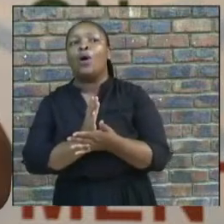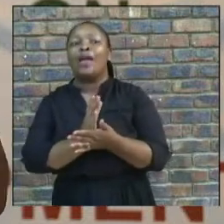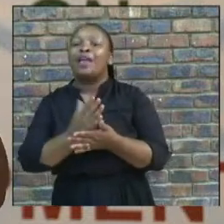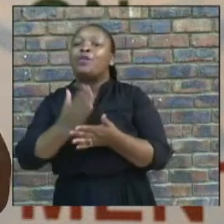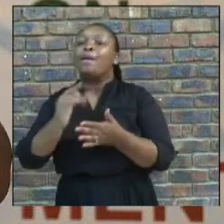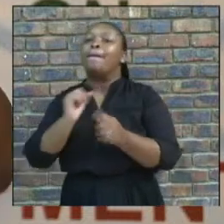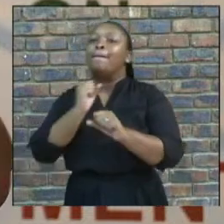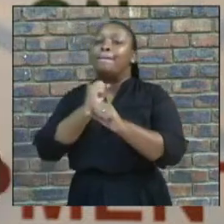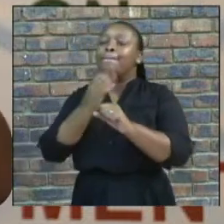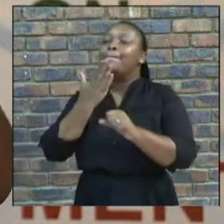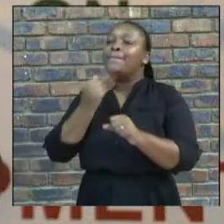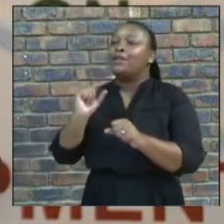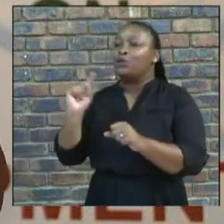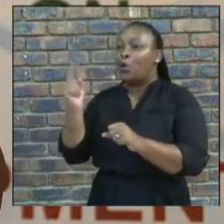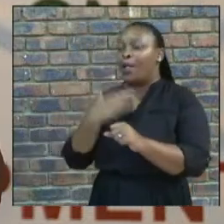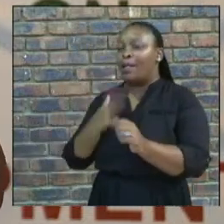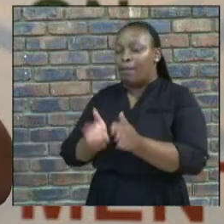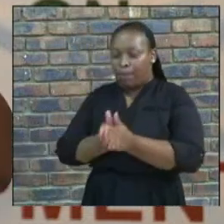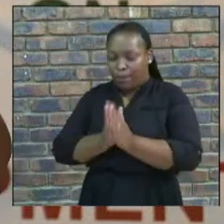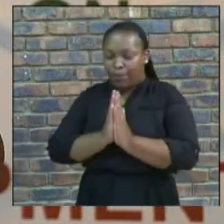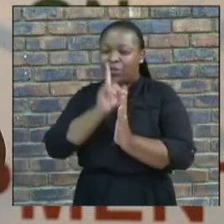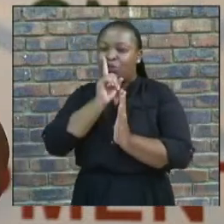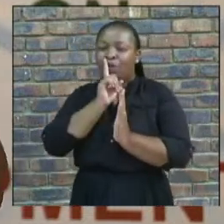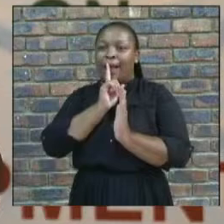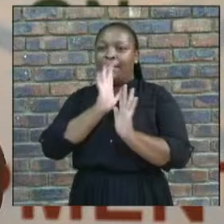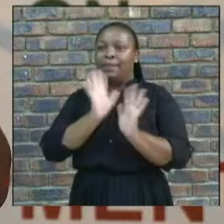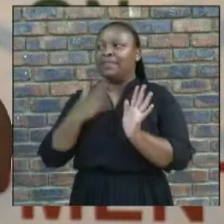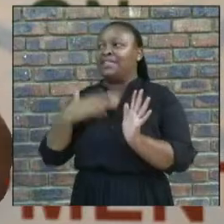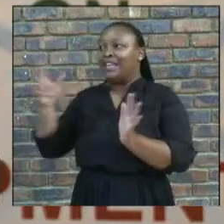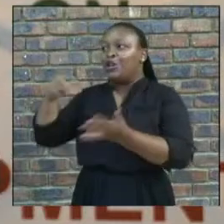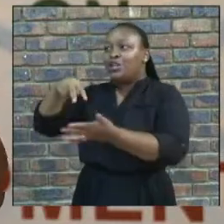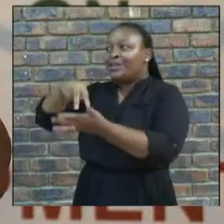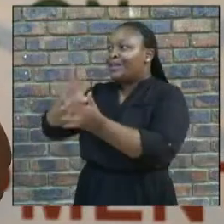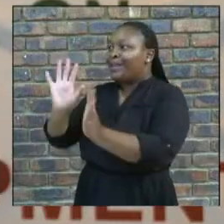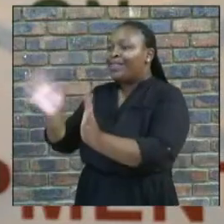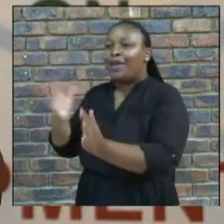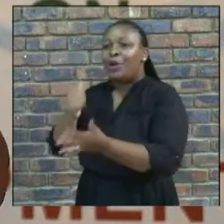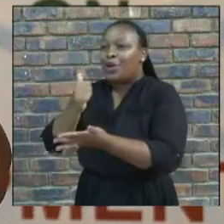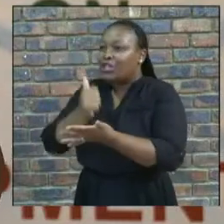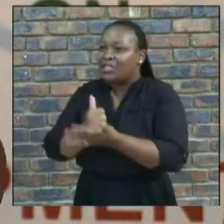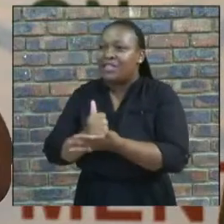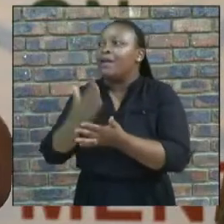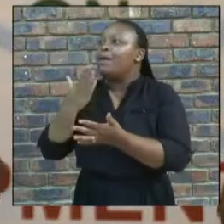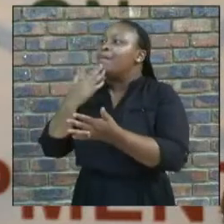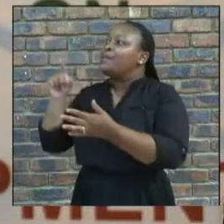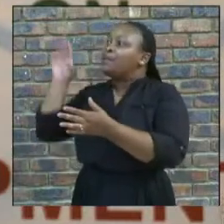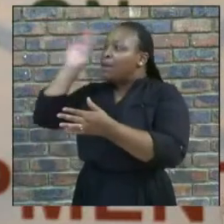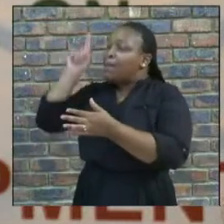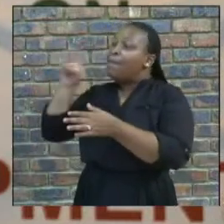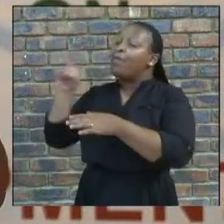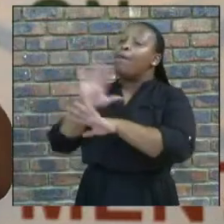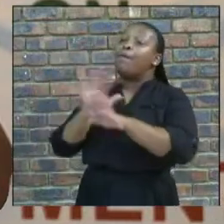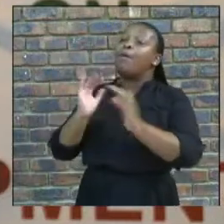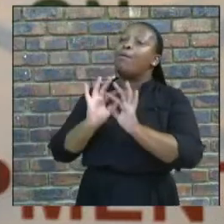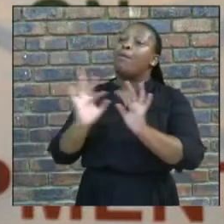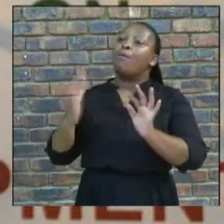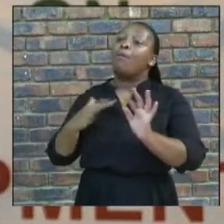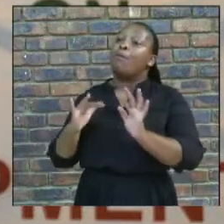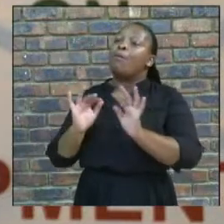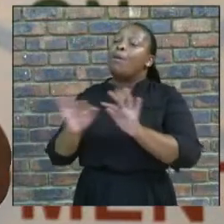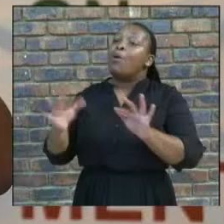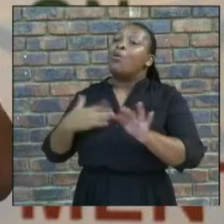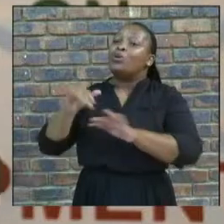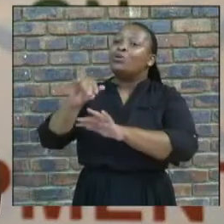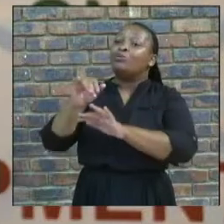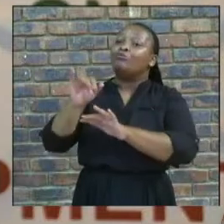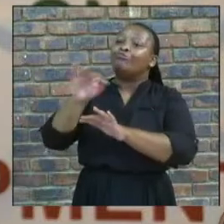silent prayer and meditation? Moye mingteng, re rapella hore meeting wa rona o tsamaye hantle, ka hlompho,